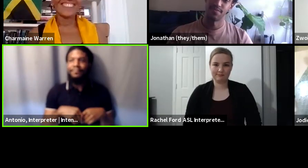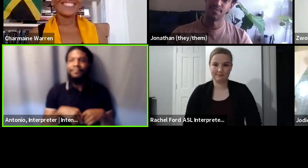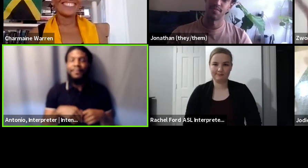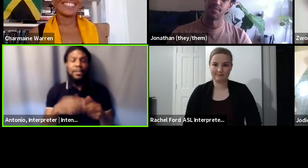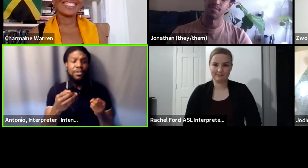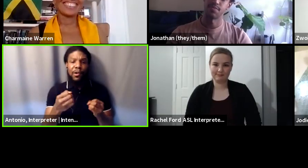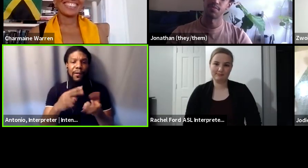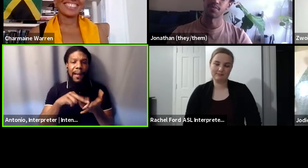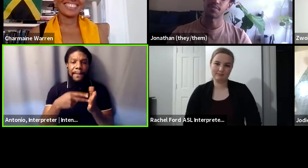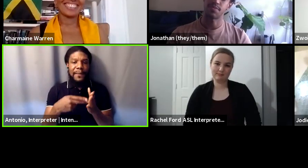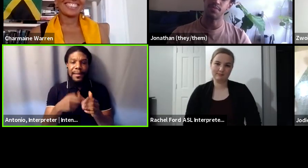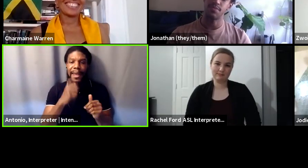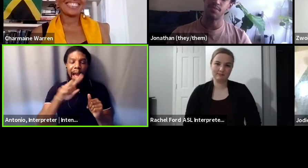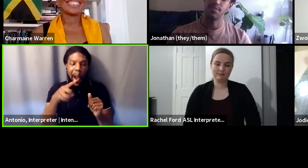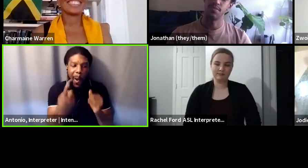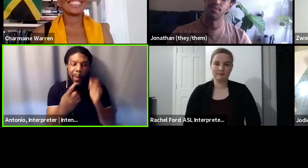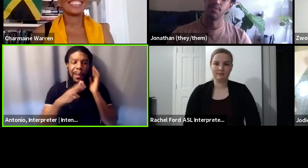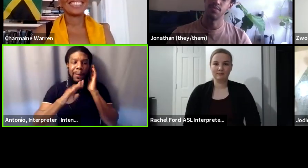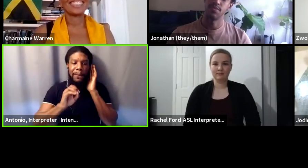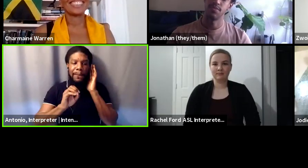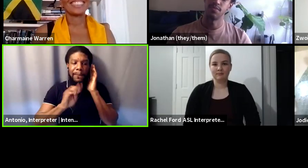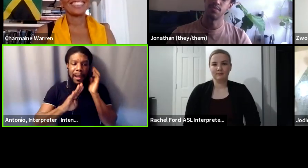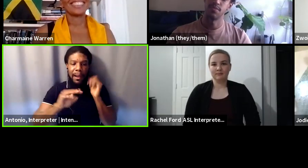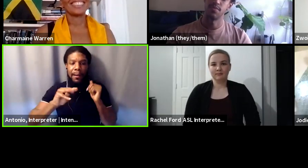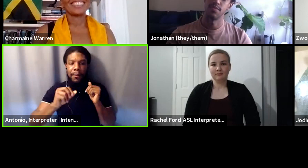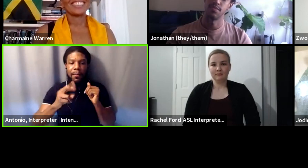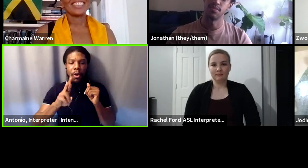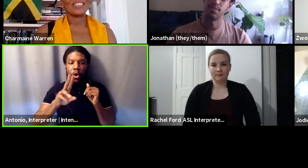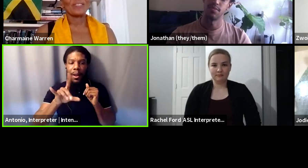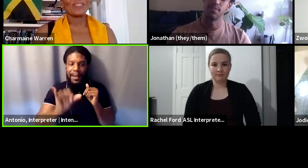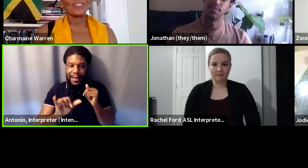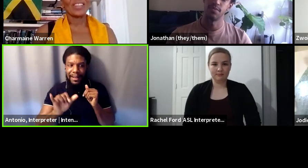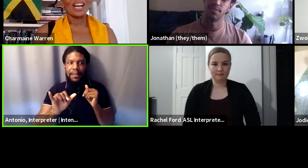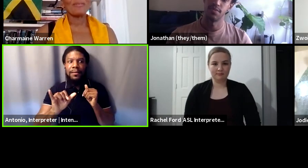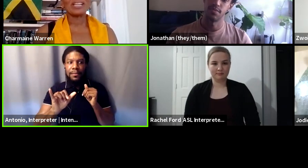that have, like, you know, gained international awareness.